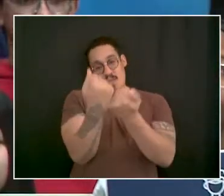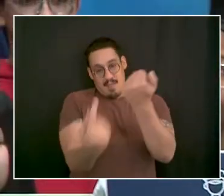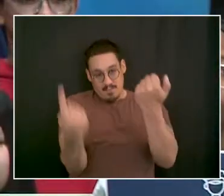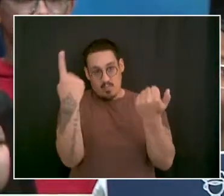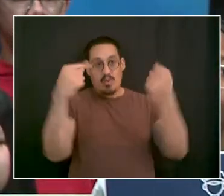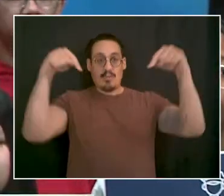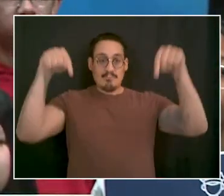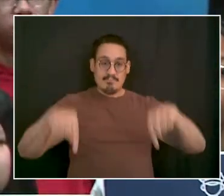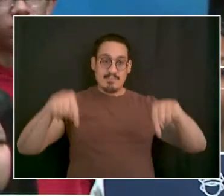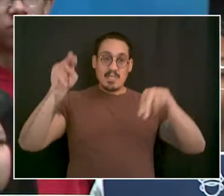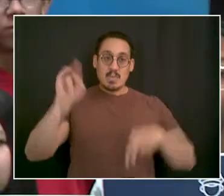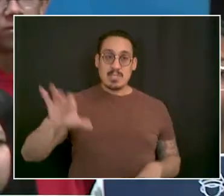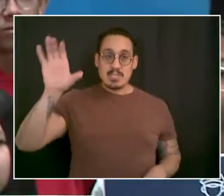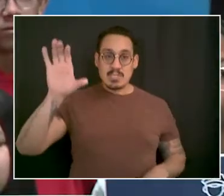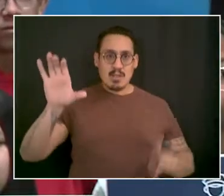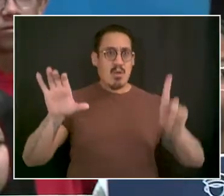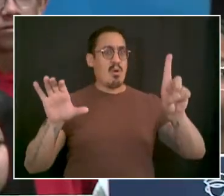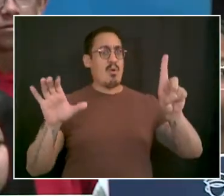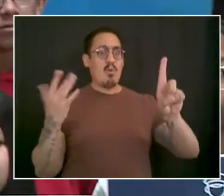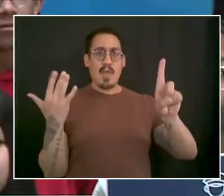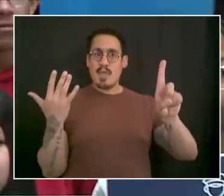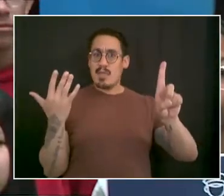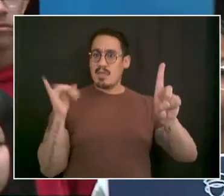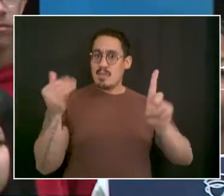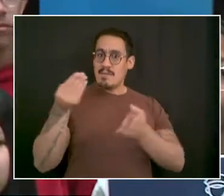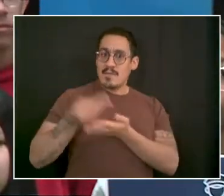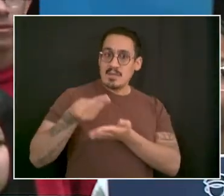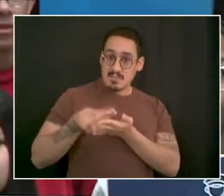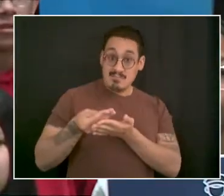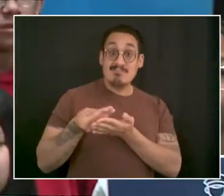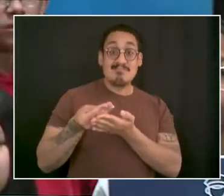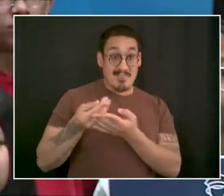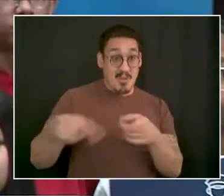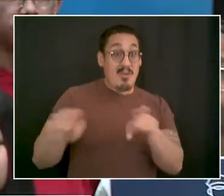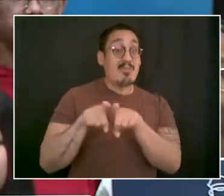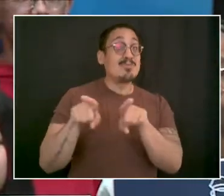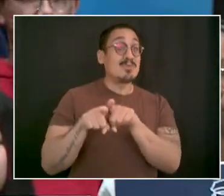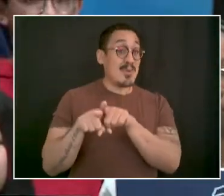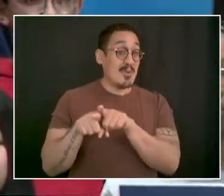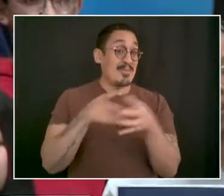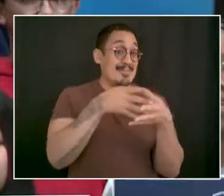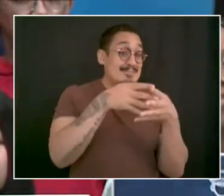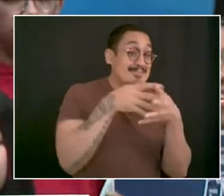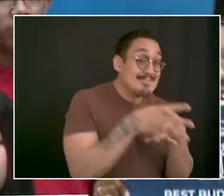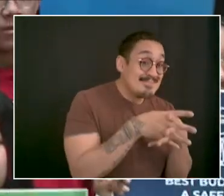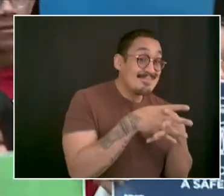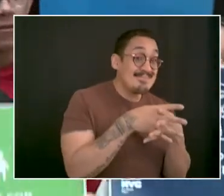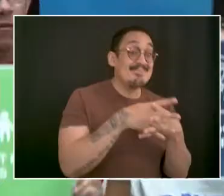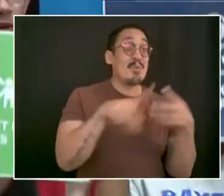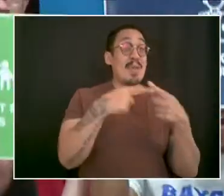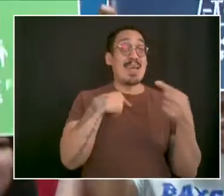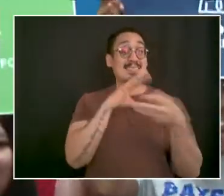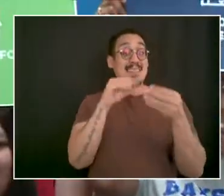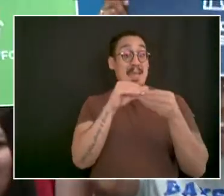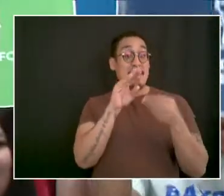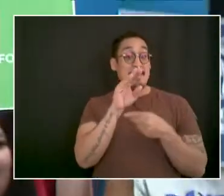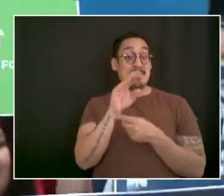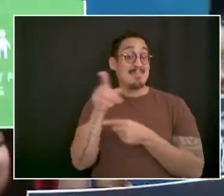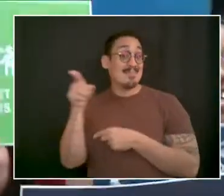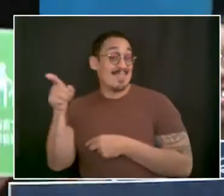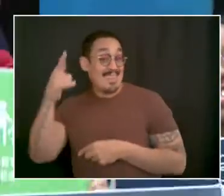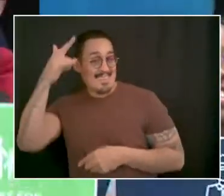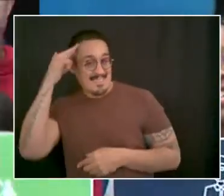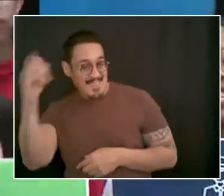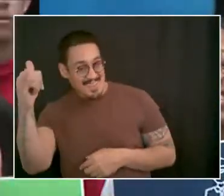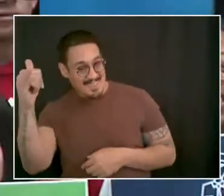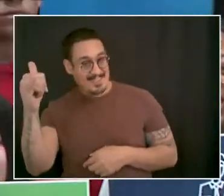Oh, wait, that funding is also baseline. If I say baseline, you say?